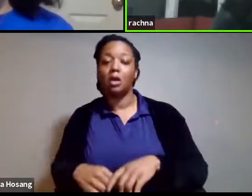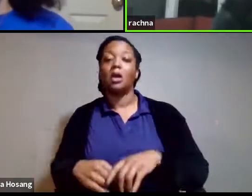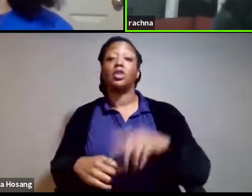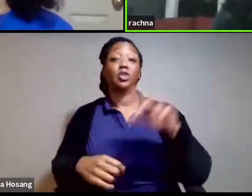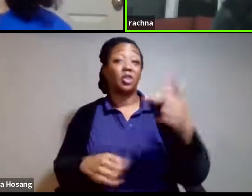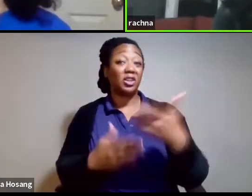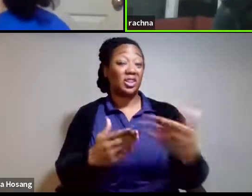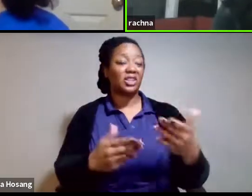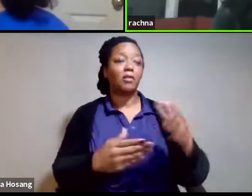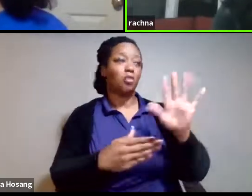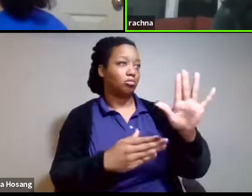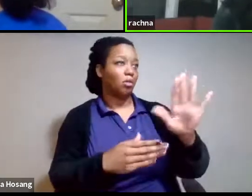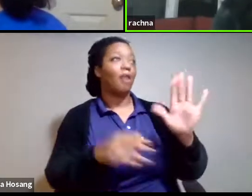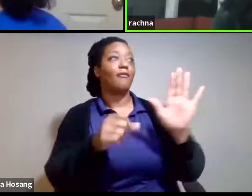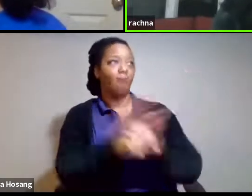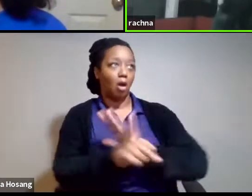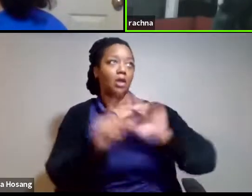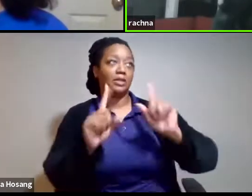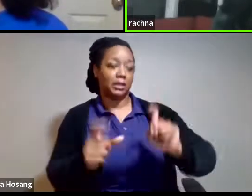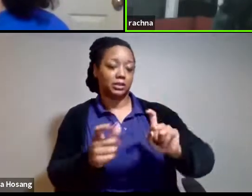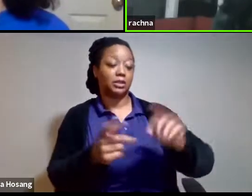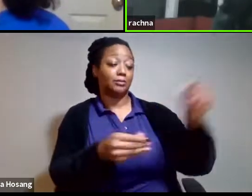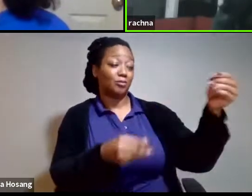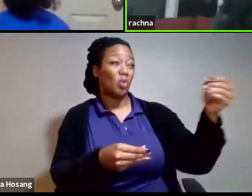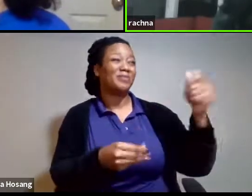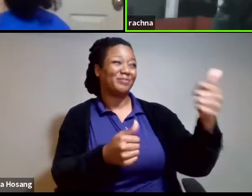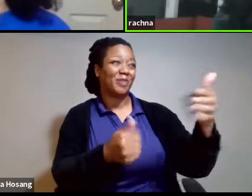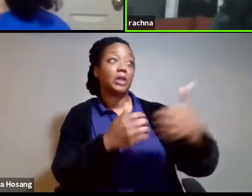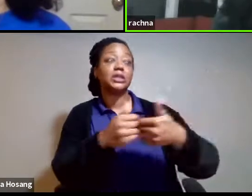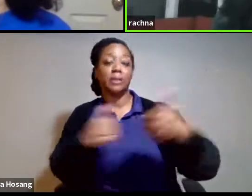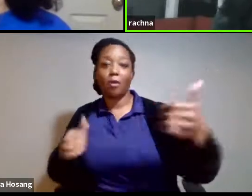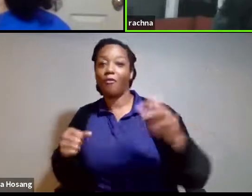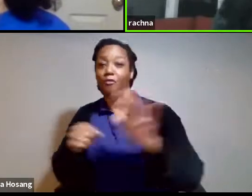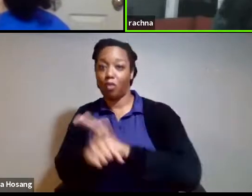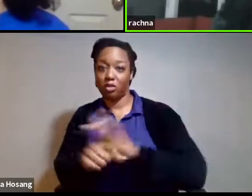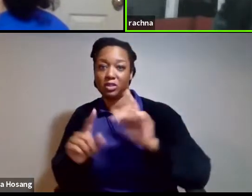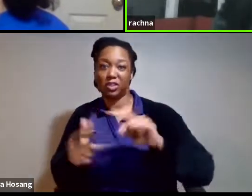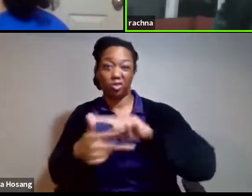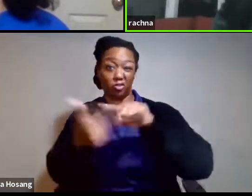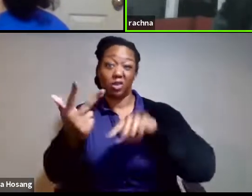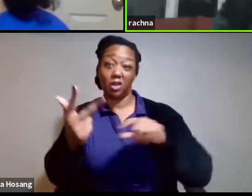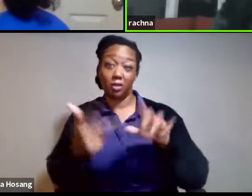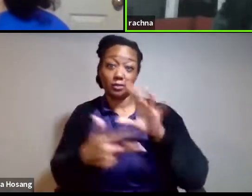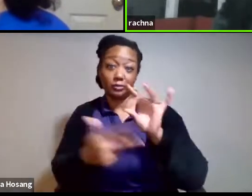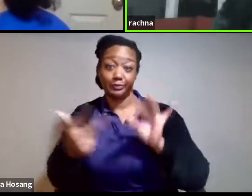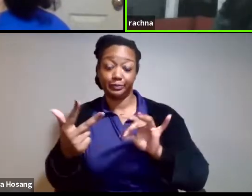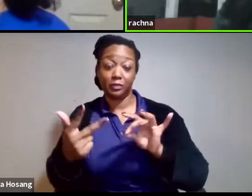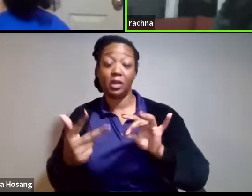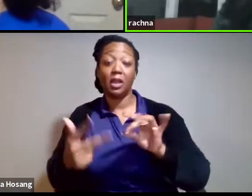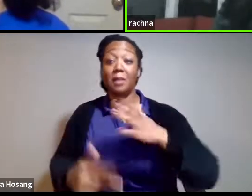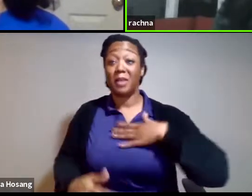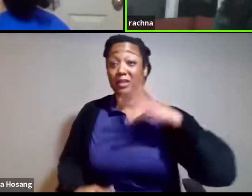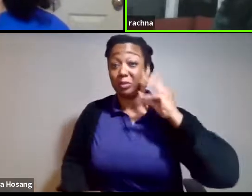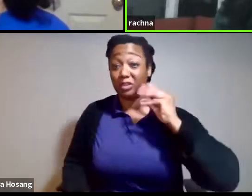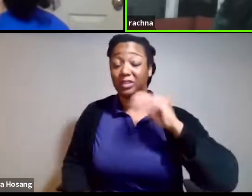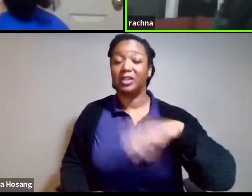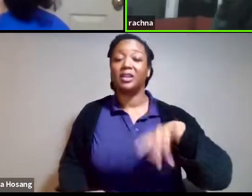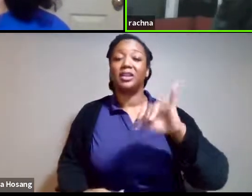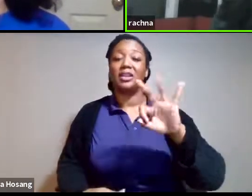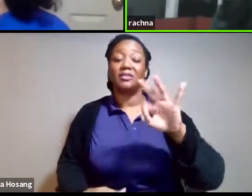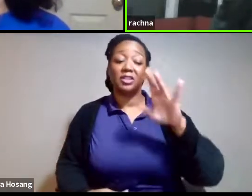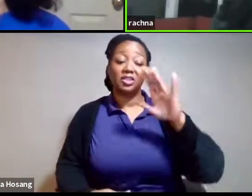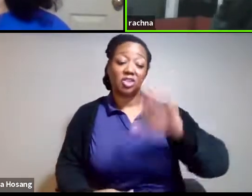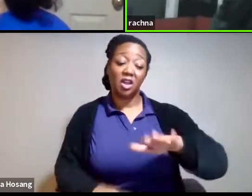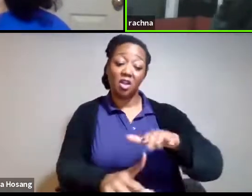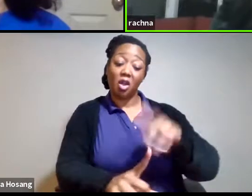full testing. My experience has been if a child already has an IEP, then